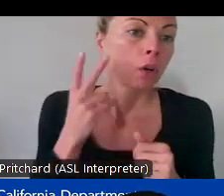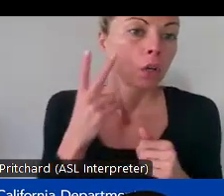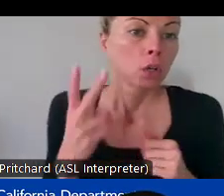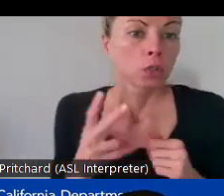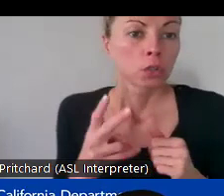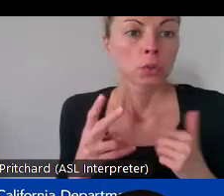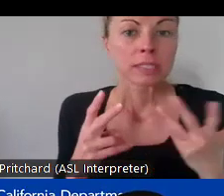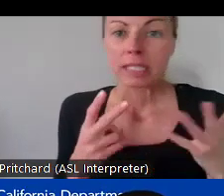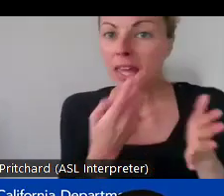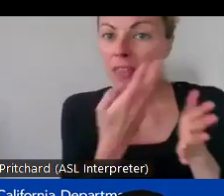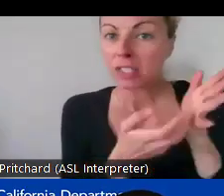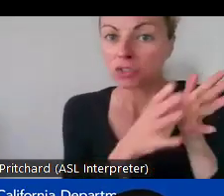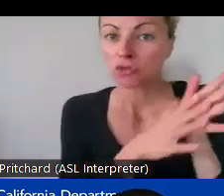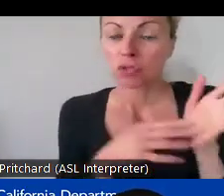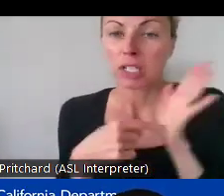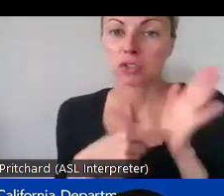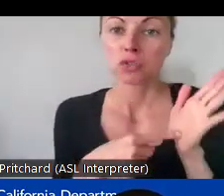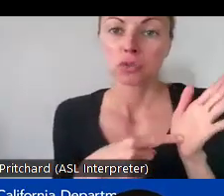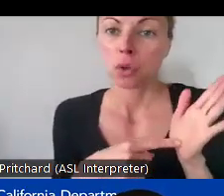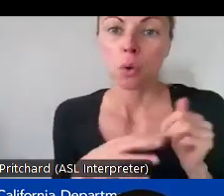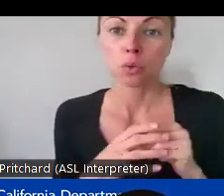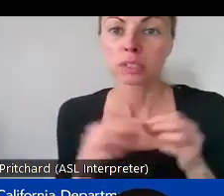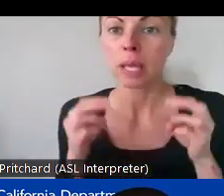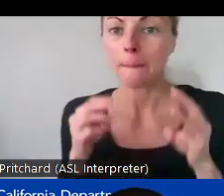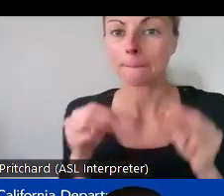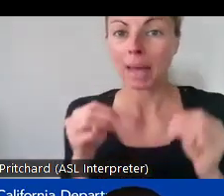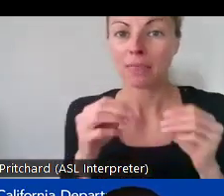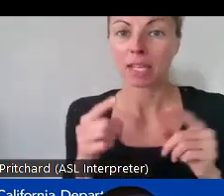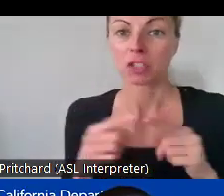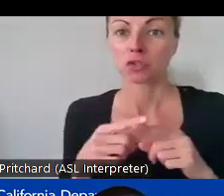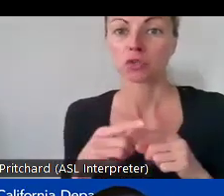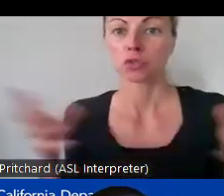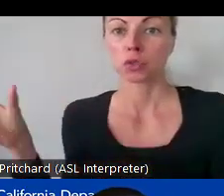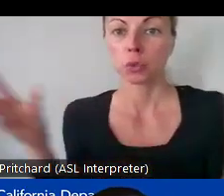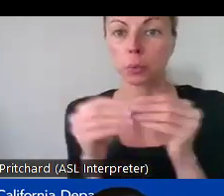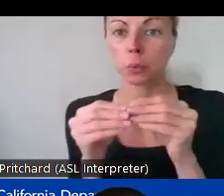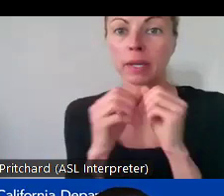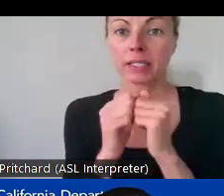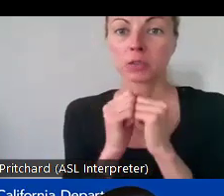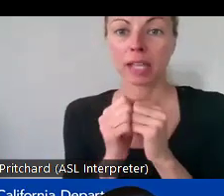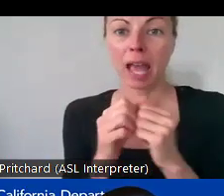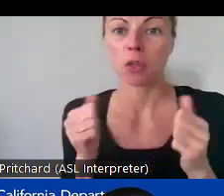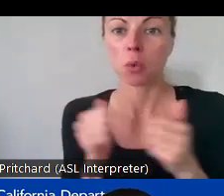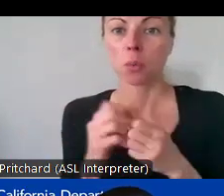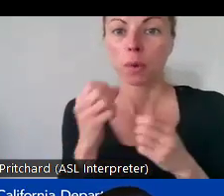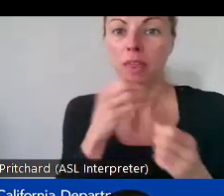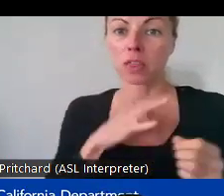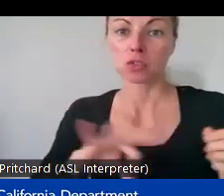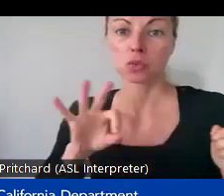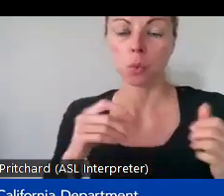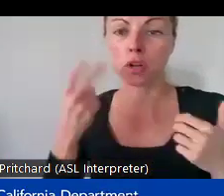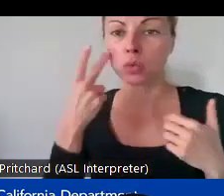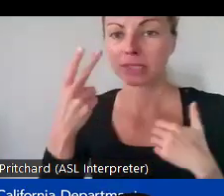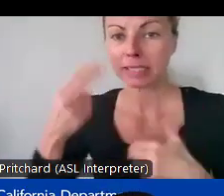this index. We actually created a method to integrate these data and create an overall index score. The overall score is needed at a much higher level, although